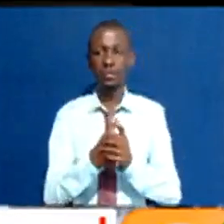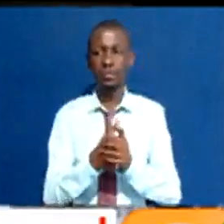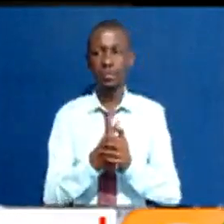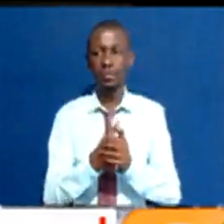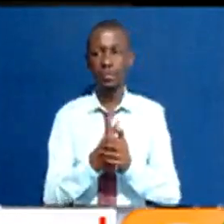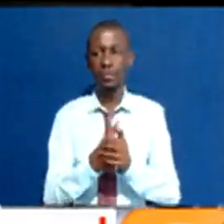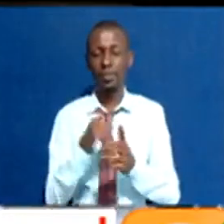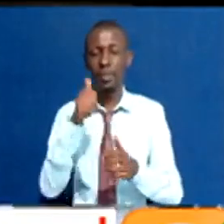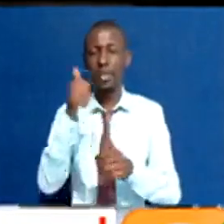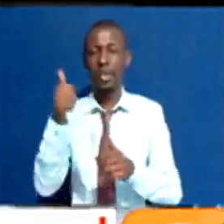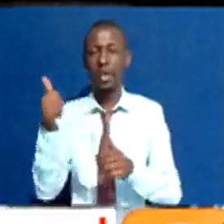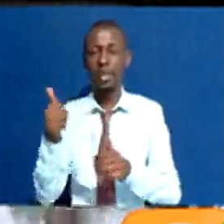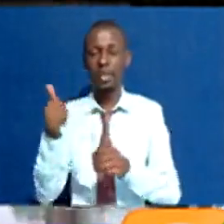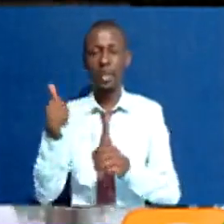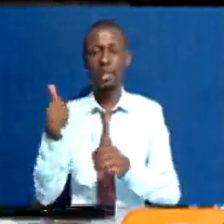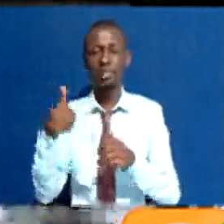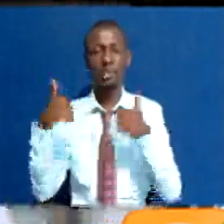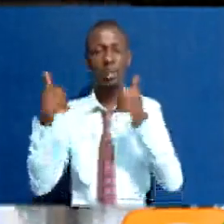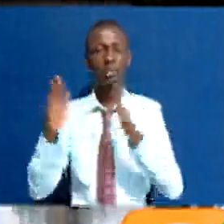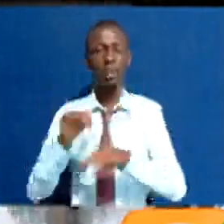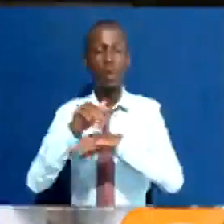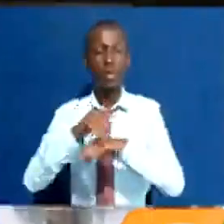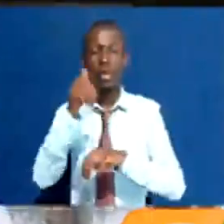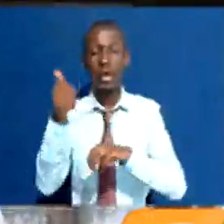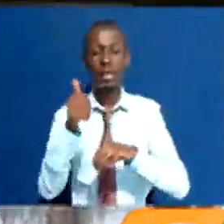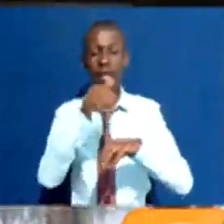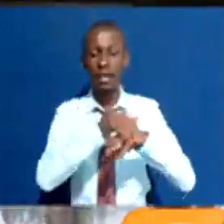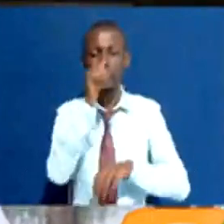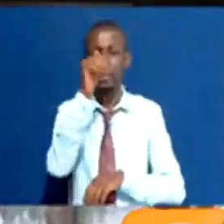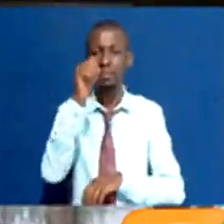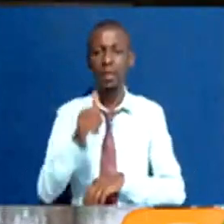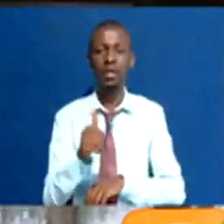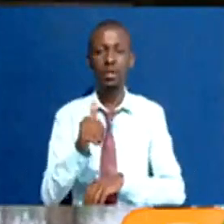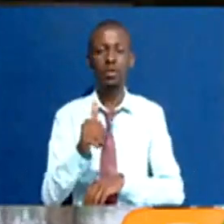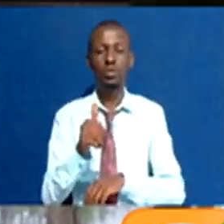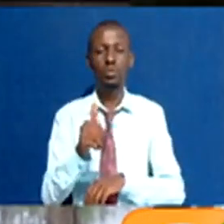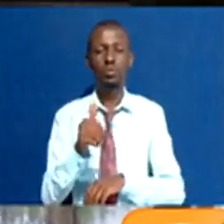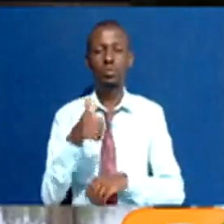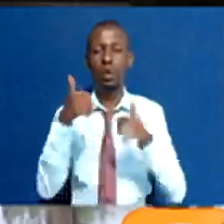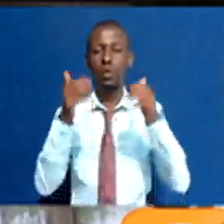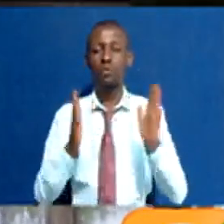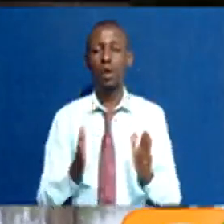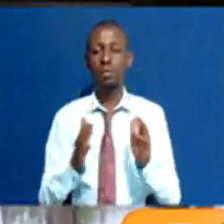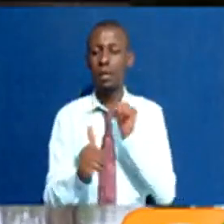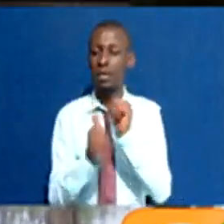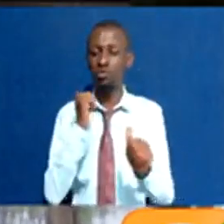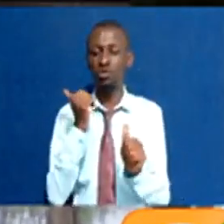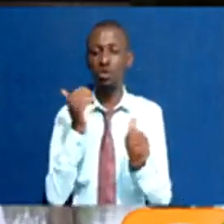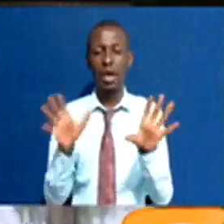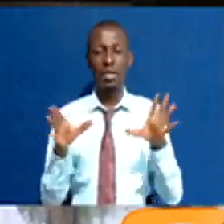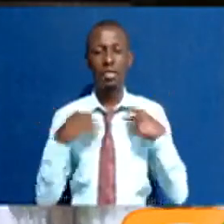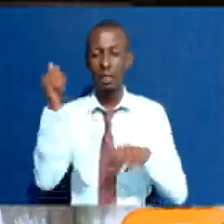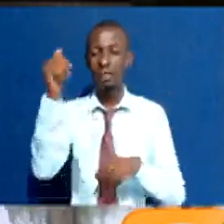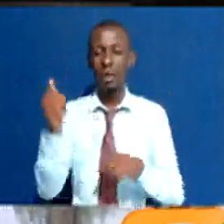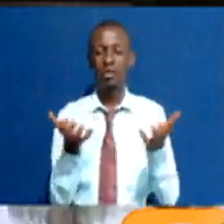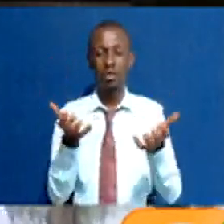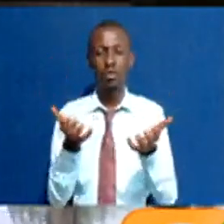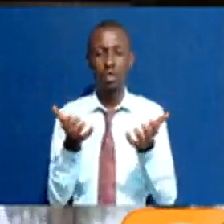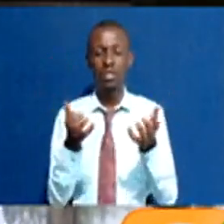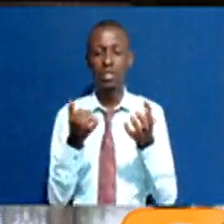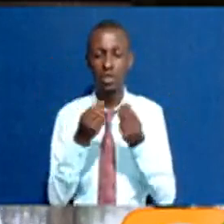varieties are on the shelf, either because, as I mentioned, the farmers have rejected them, they have not accepted them because they didn't meet the farmers' needs, or there